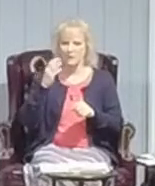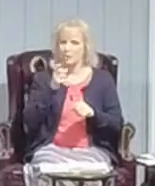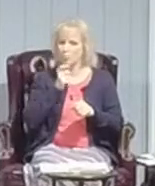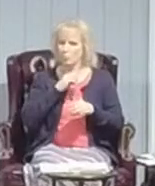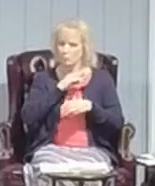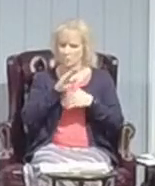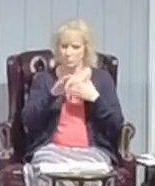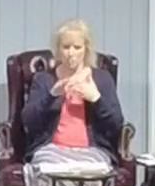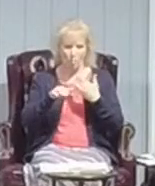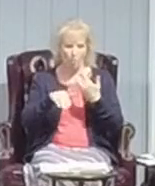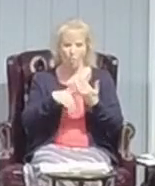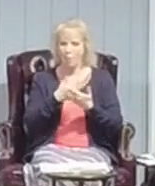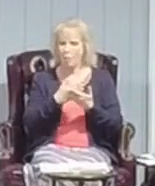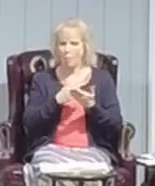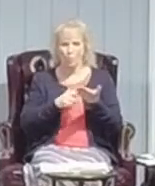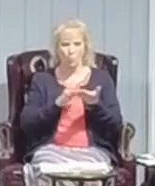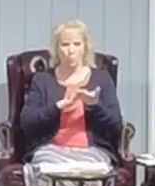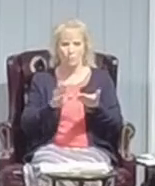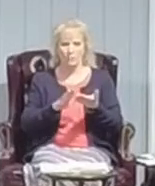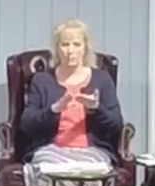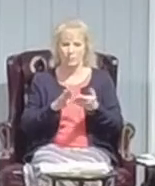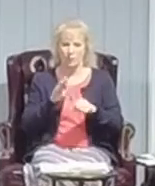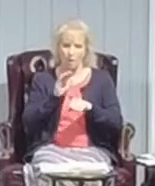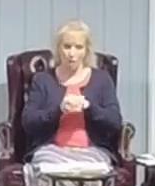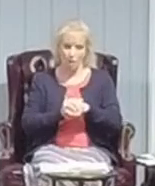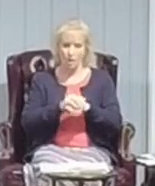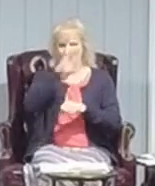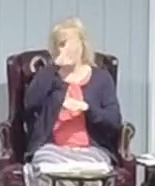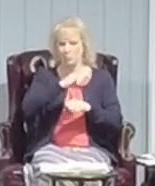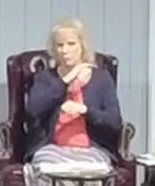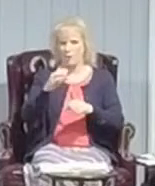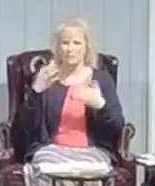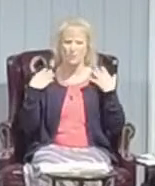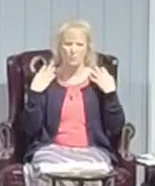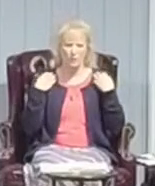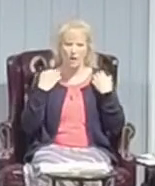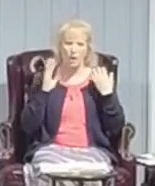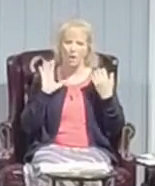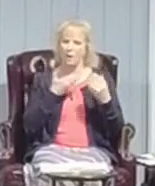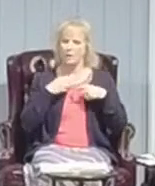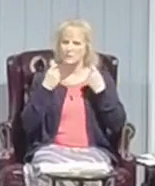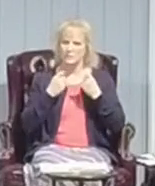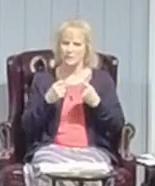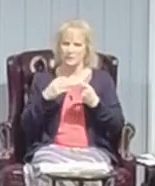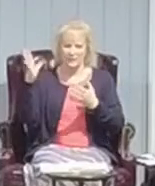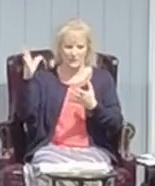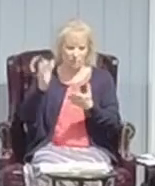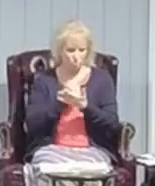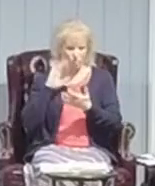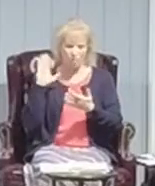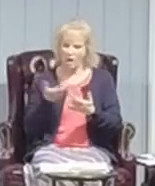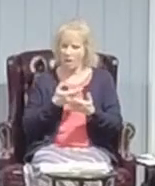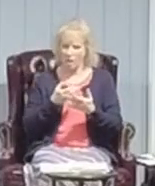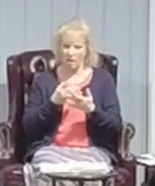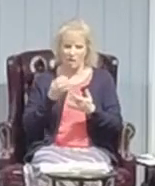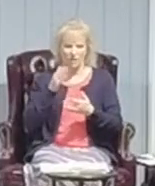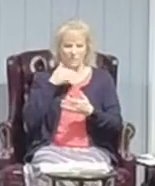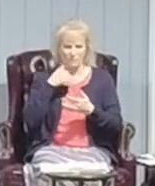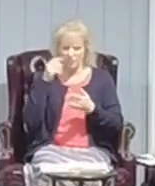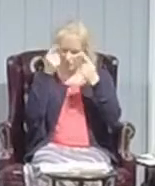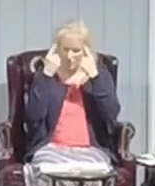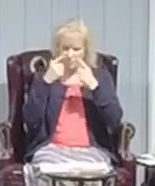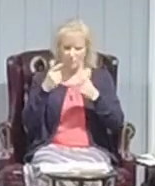holy, harmless, and undefiled on that cross bore our sin. Again, he took our lies, he took our filthy thoughts, our vile words,